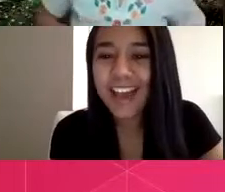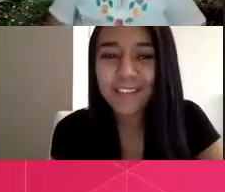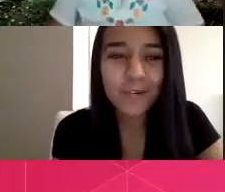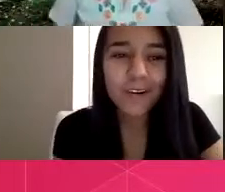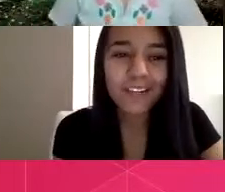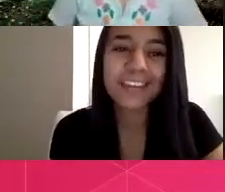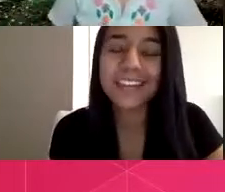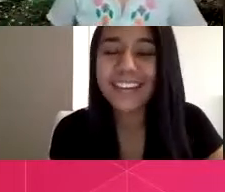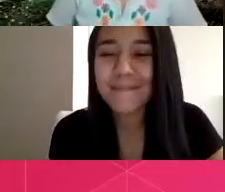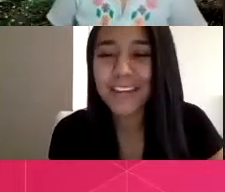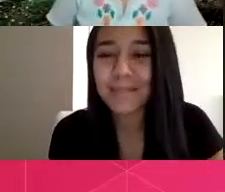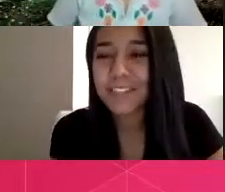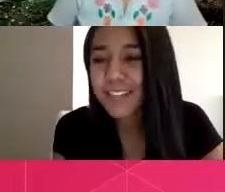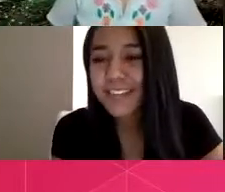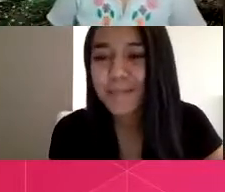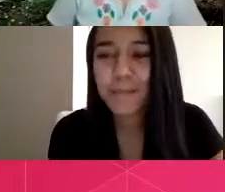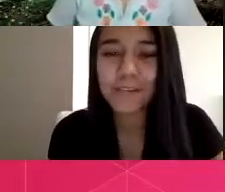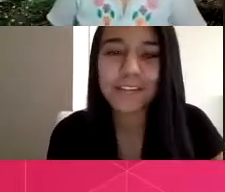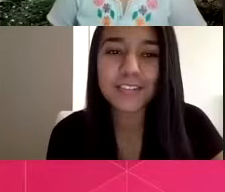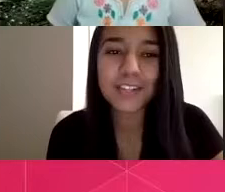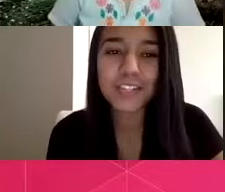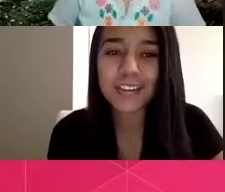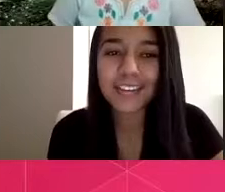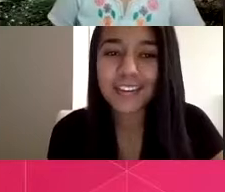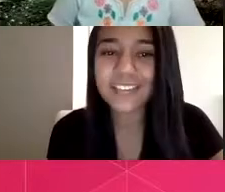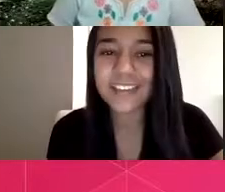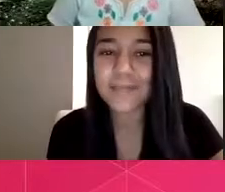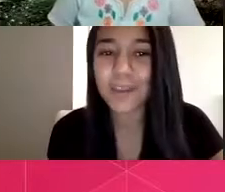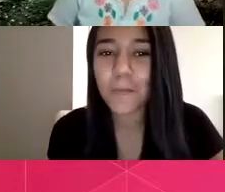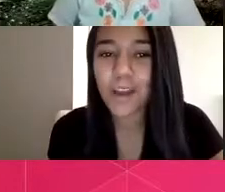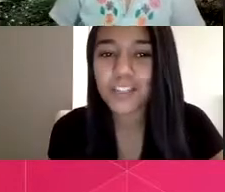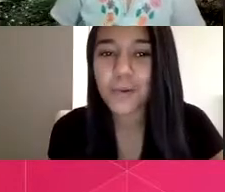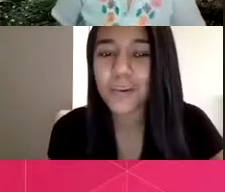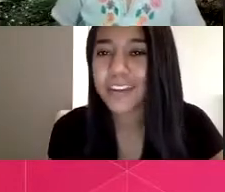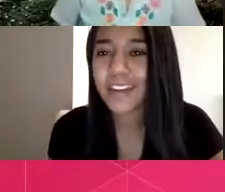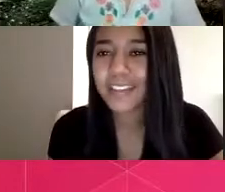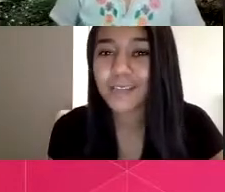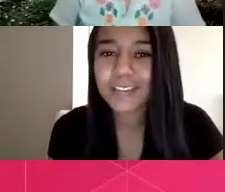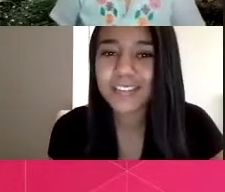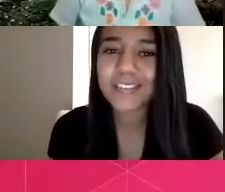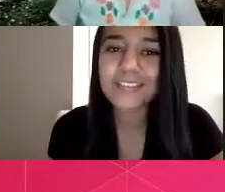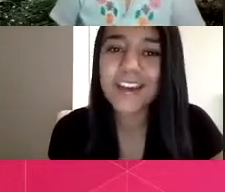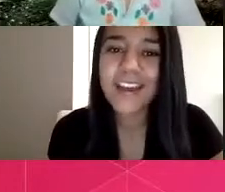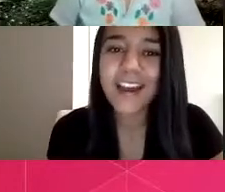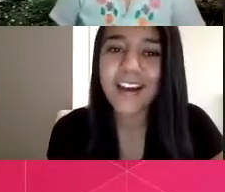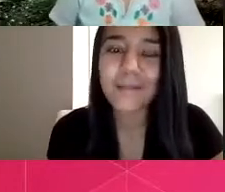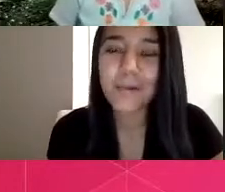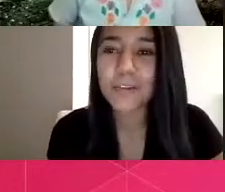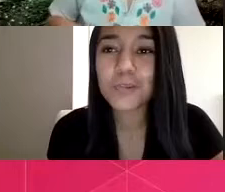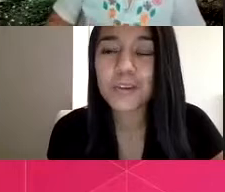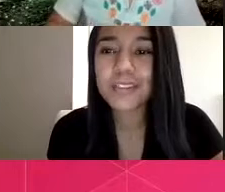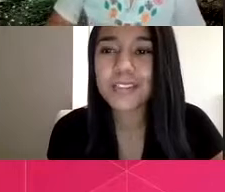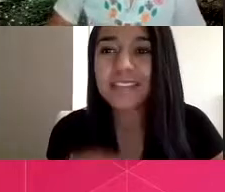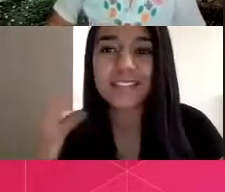to have you all here. My name is Jessica. My pronouns are she, her, and hers, and I'm the HEAL project coordinator at the USU.